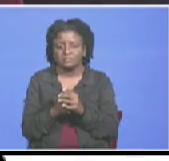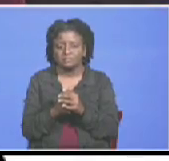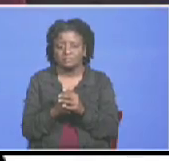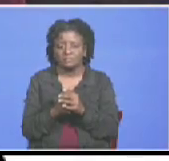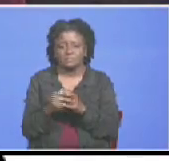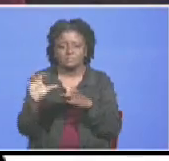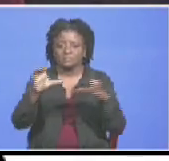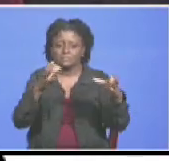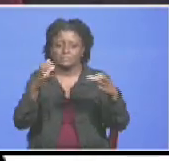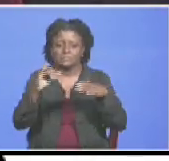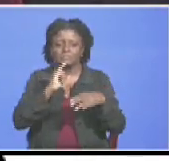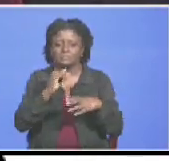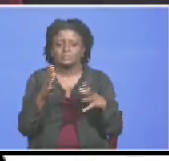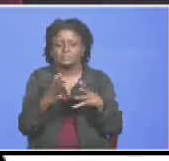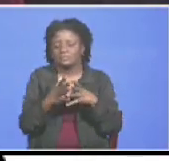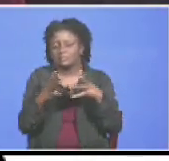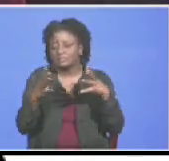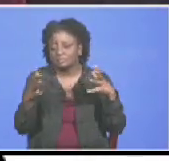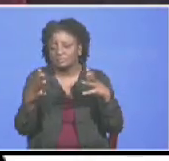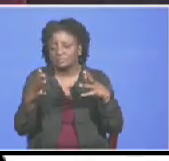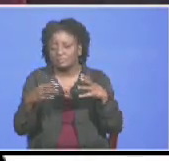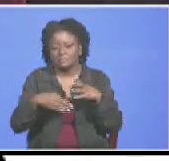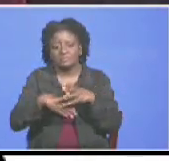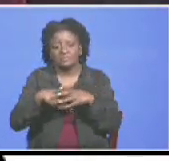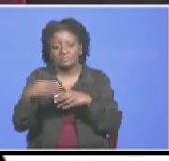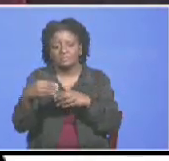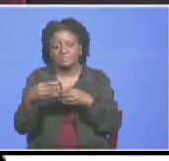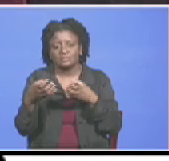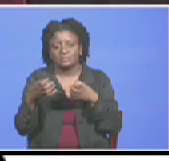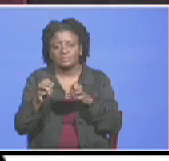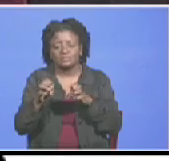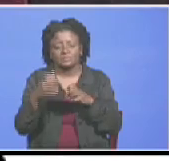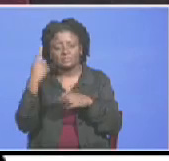The Carnival is a great outing for the holidays. And when